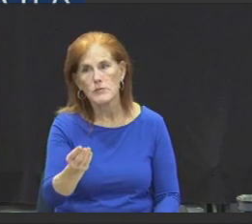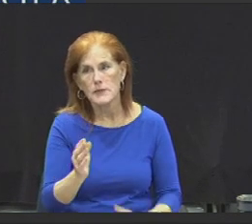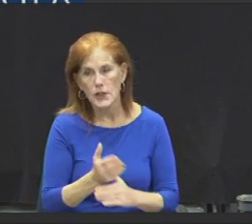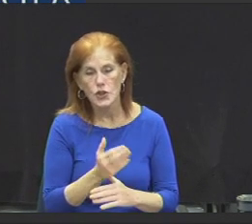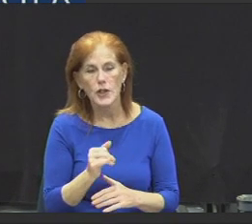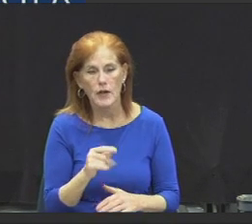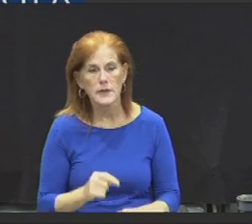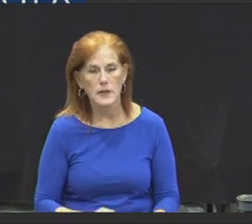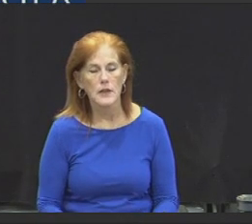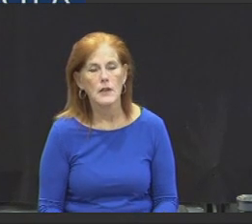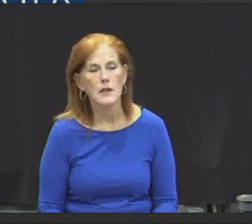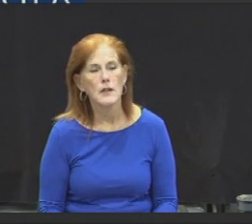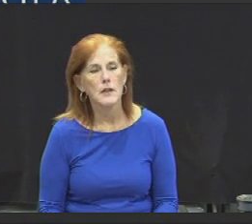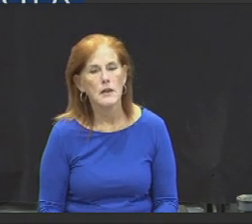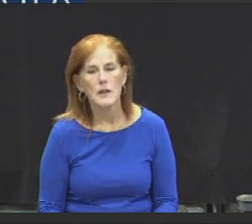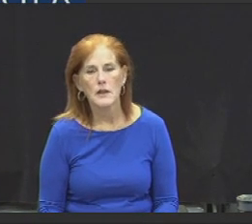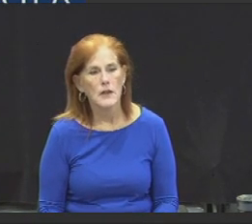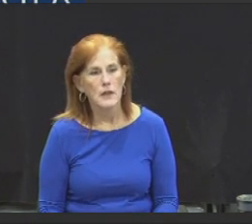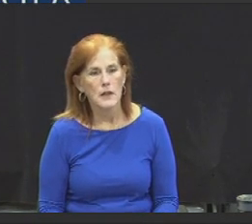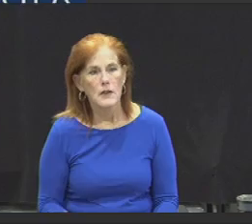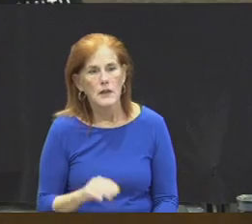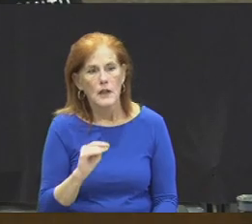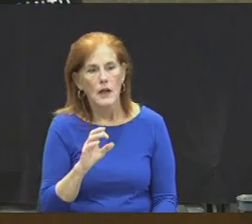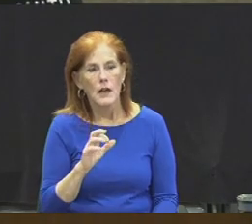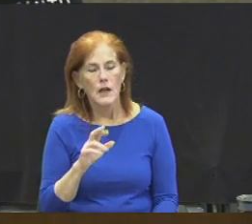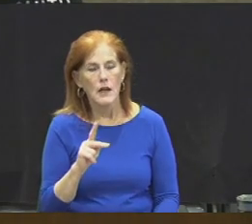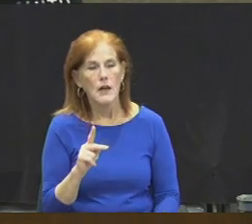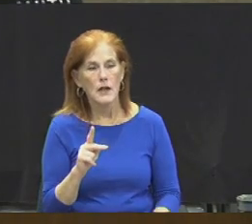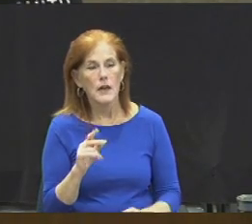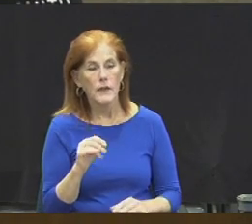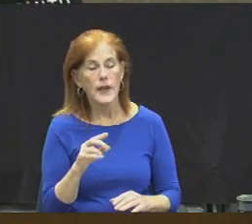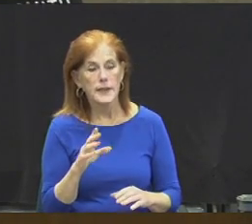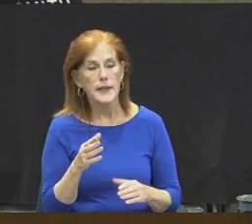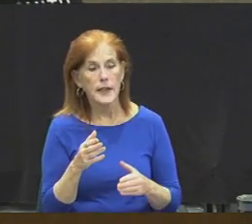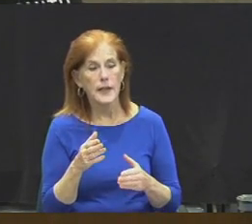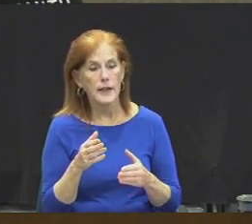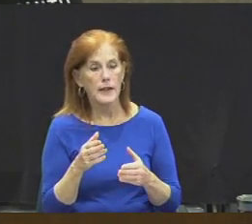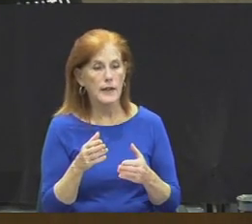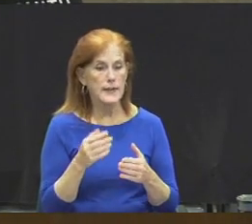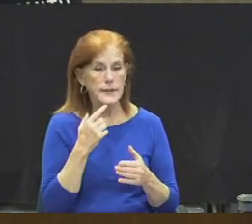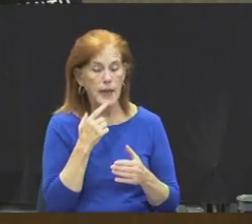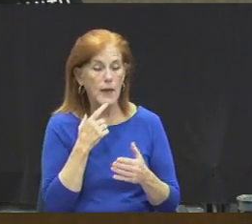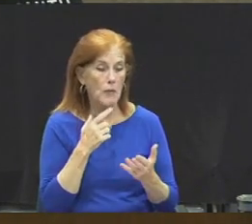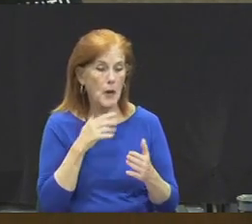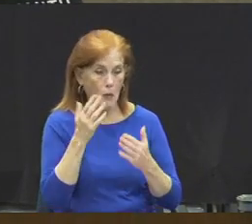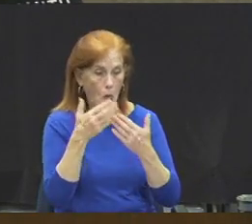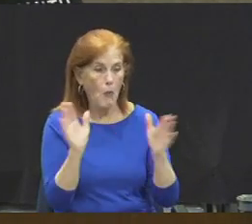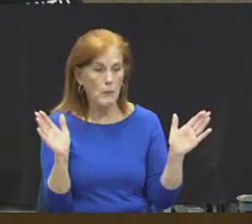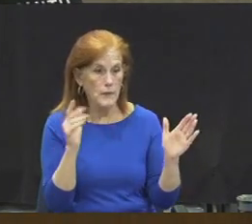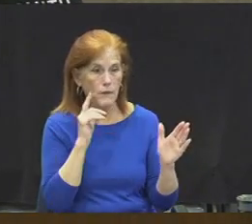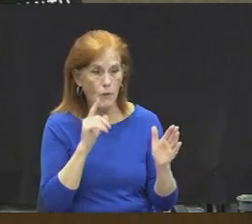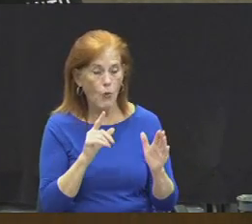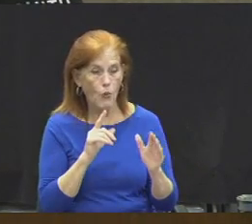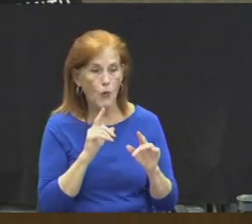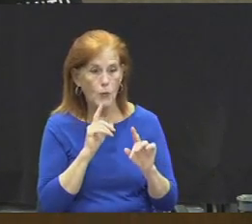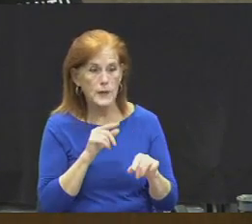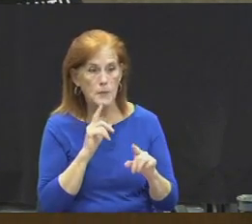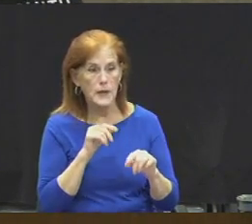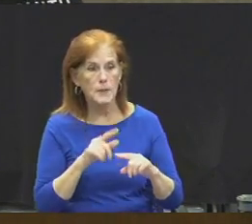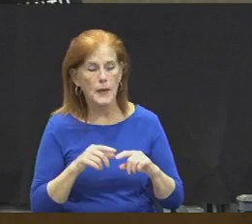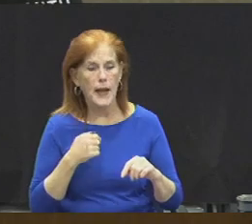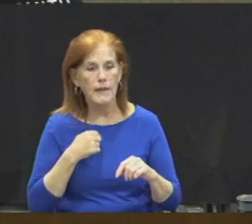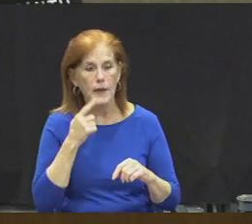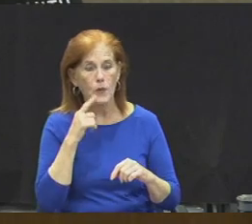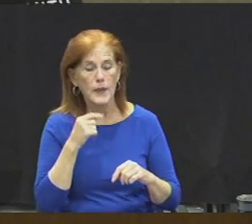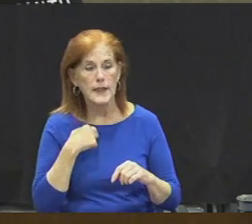share it and see Well, if I- they left the door open for reactive responses, but I Yeah. think we need to be earlier